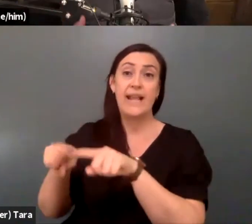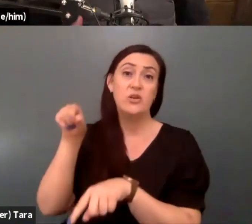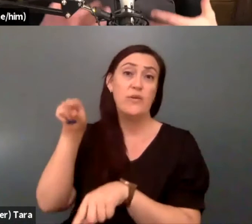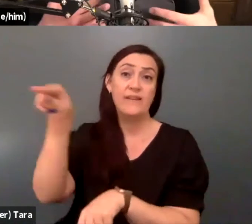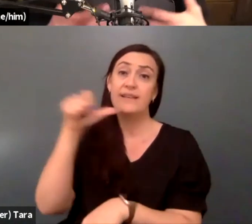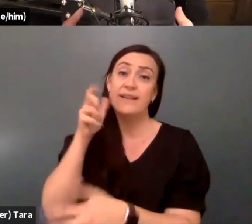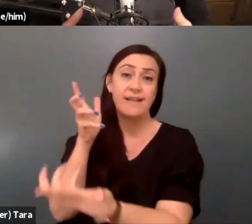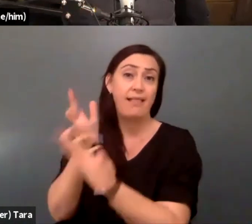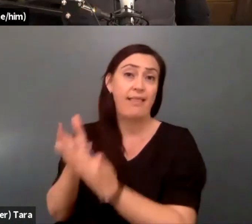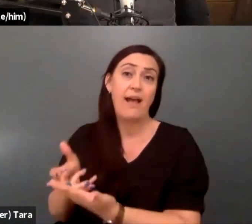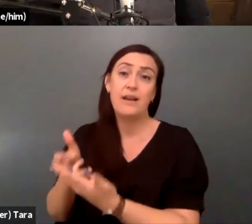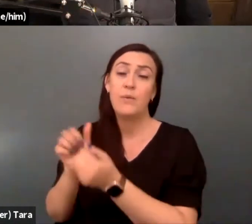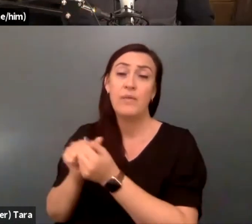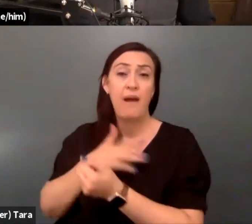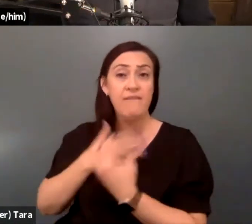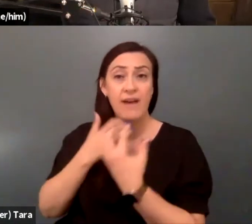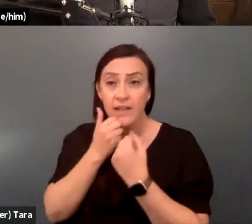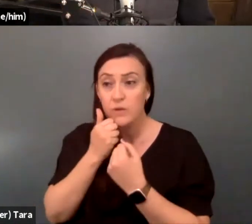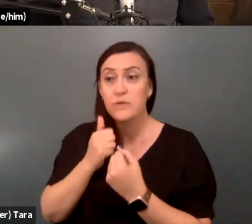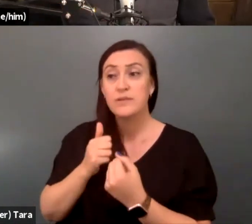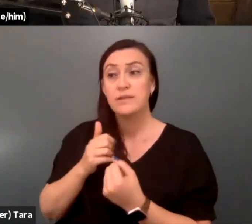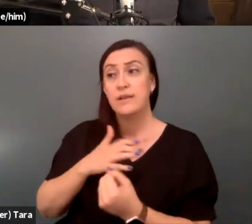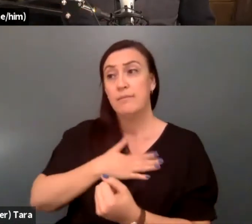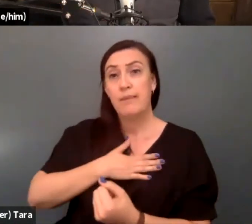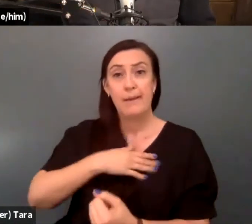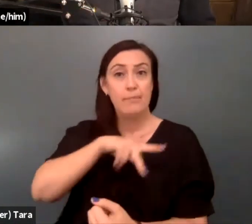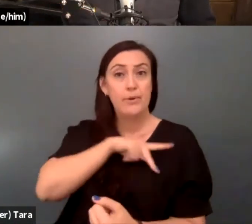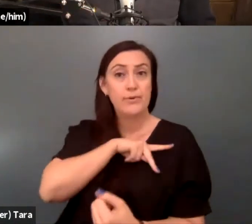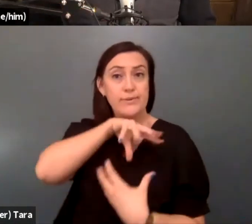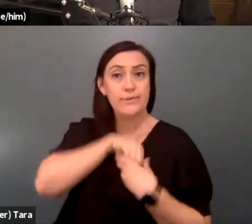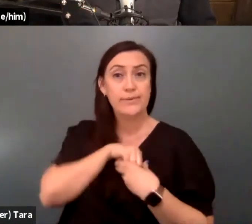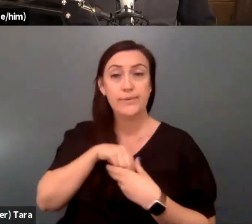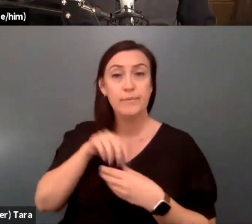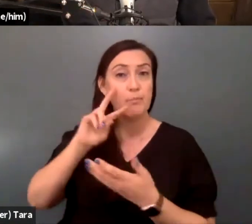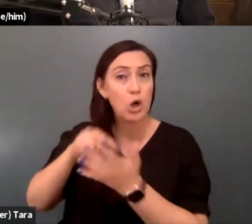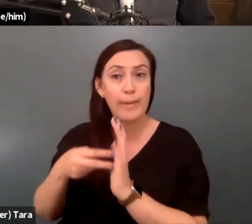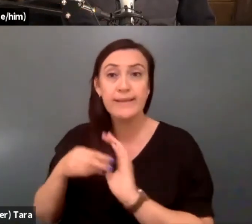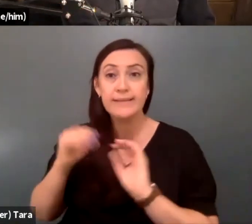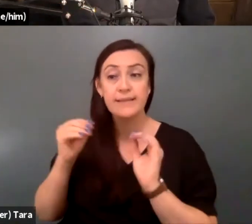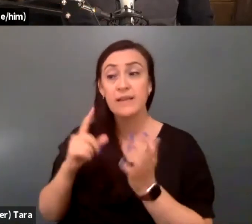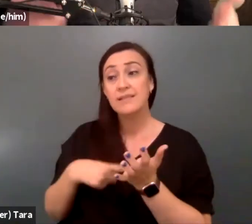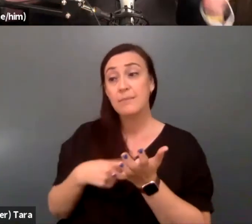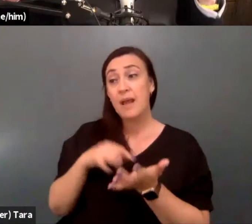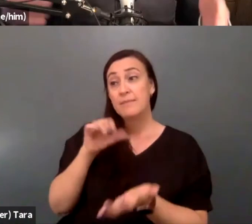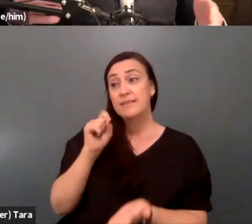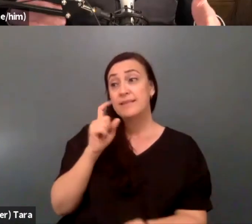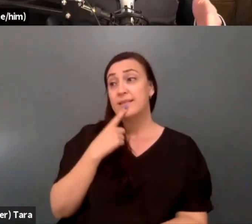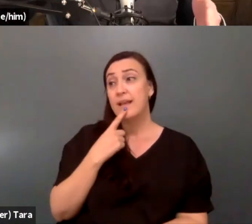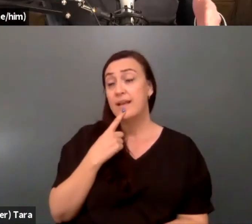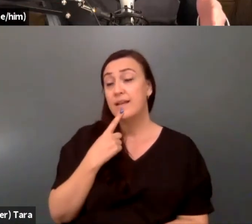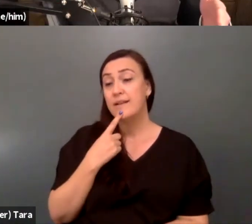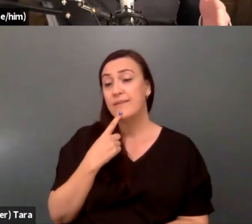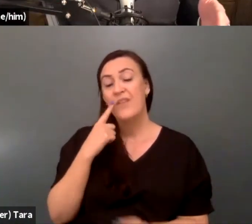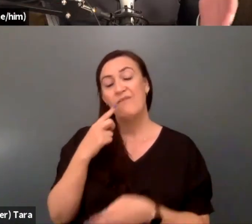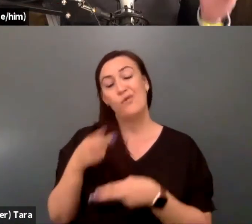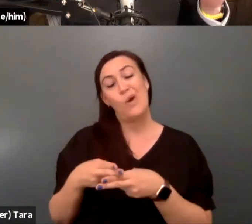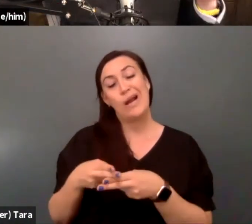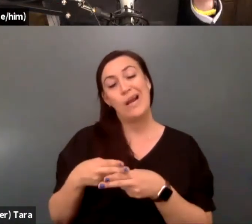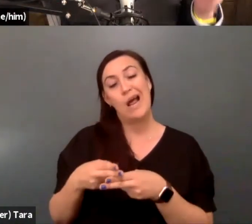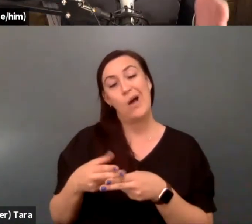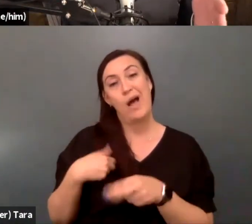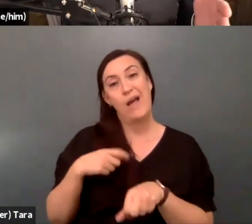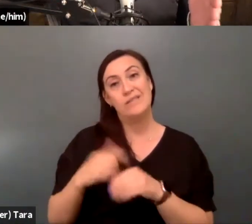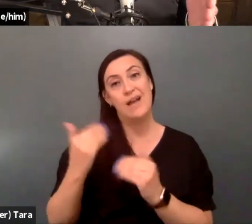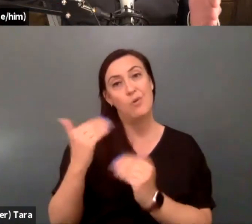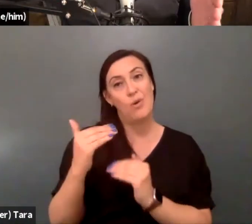not align with my values and me as a person and my purpose. Sometimes it's saying, I'm going to do this for right now, and I have a time horizon of